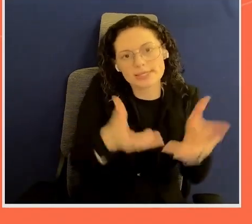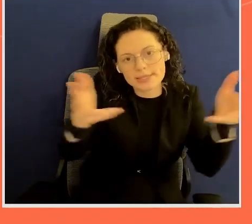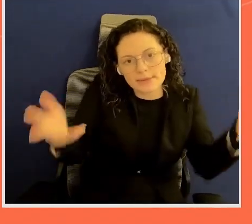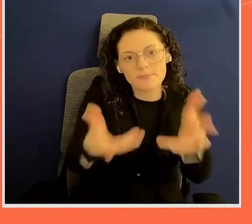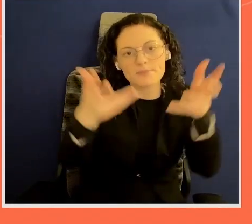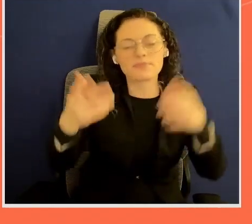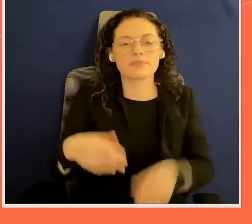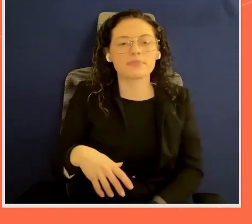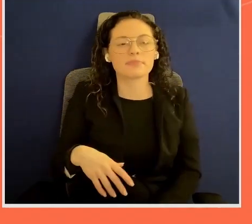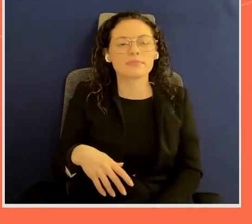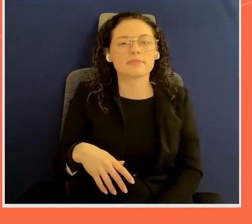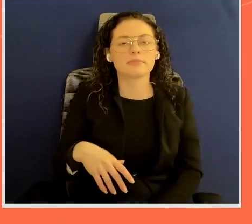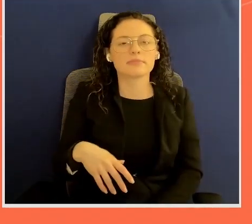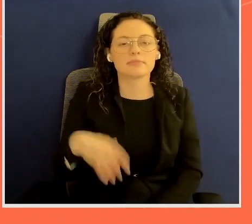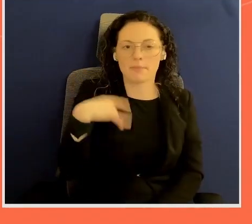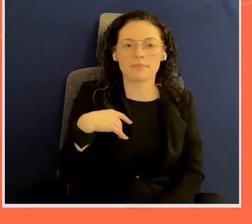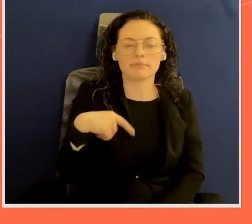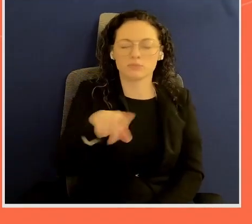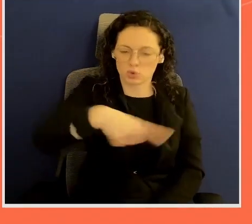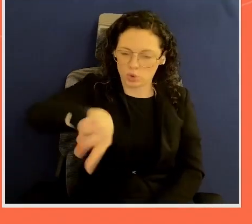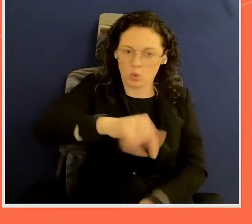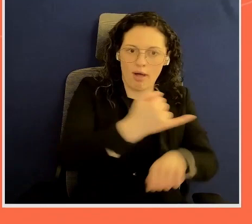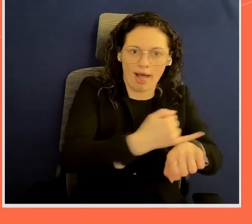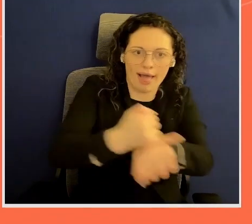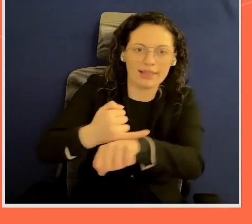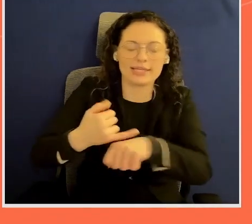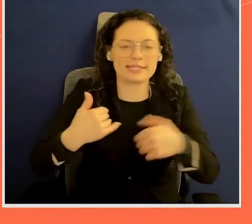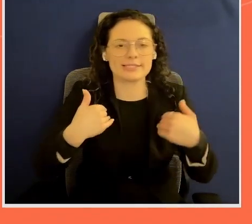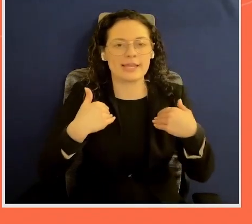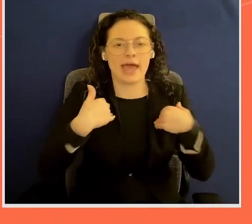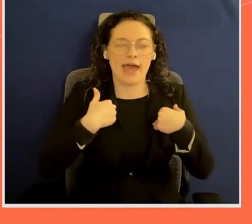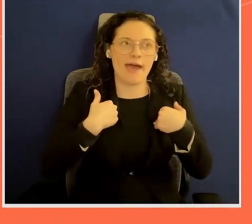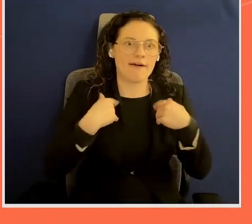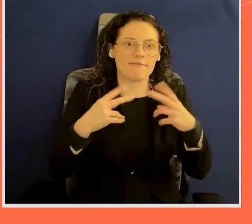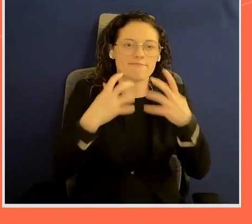and sometimes take people. The villagers